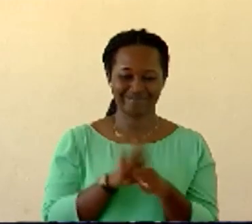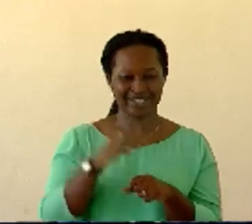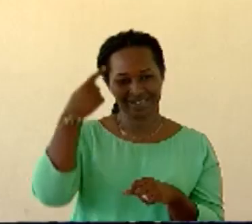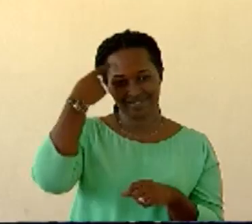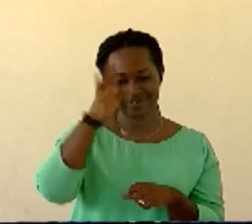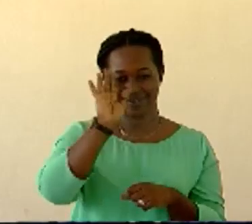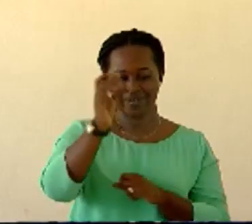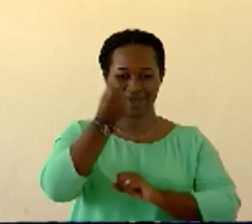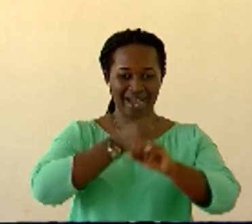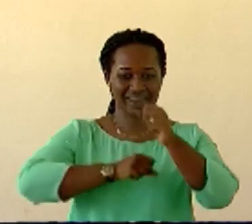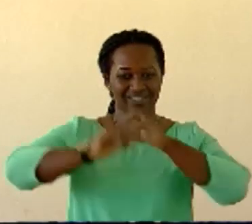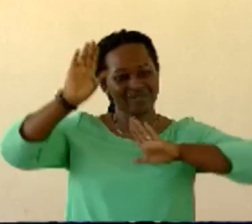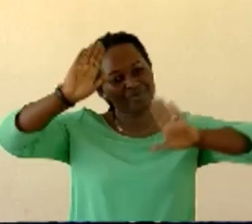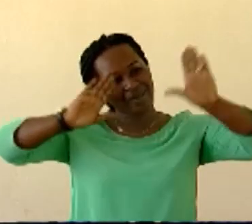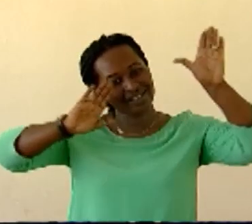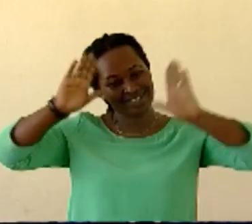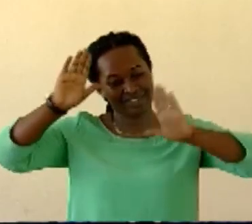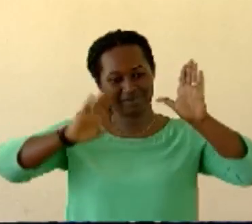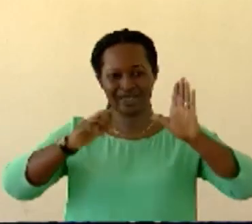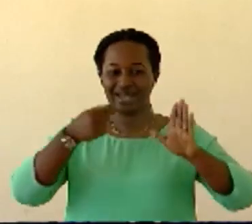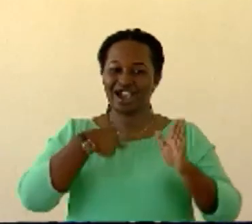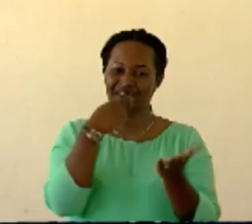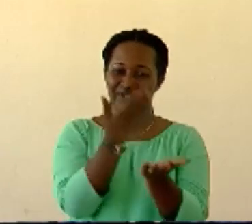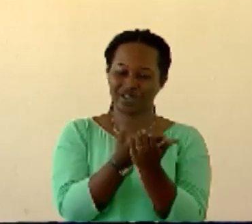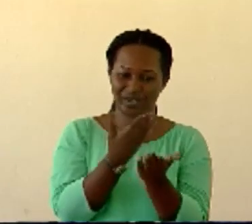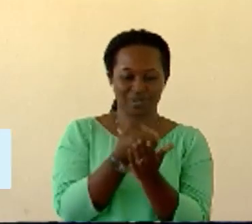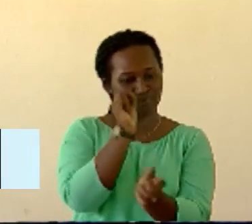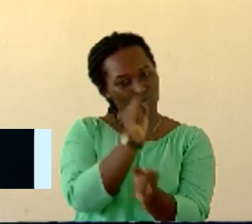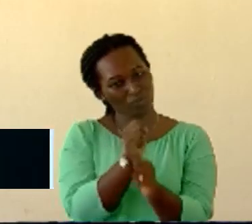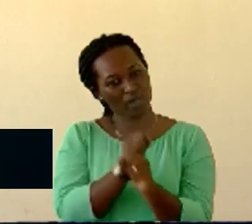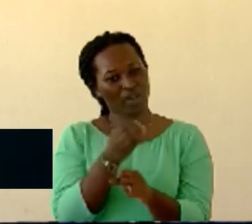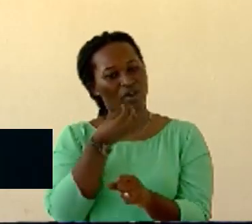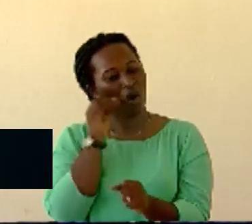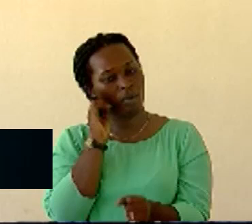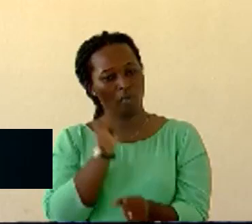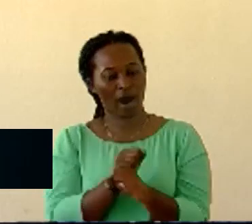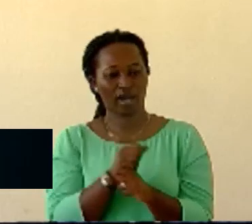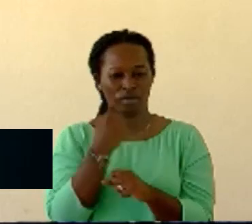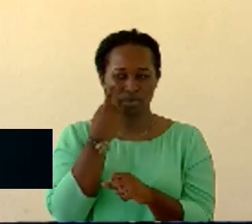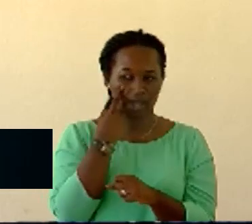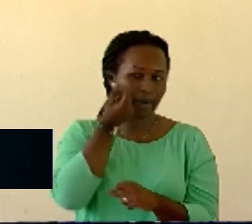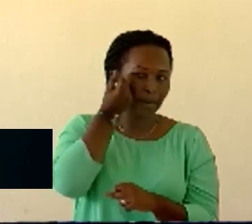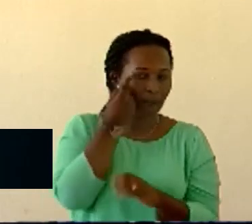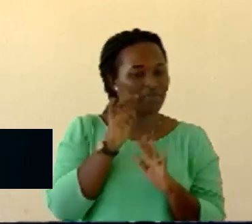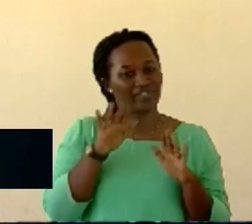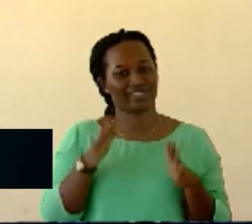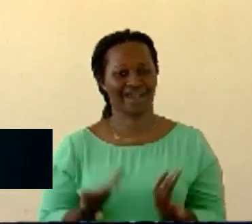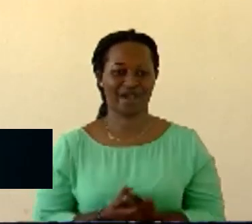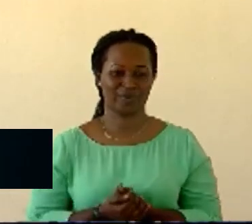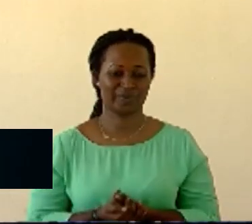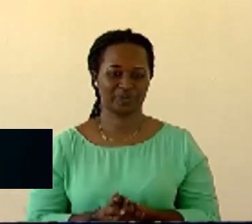your active participation. I request you to do homework to test your level of understanding.